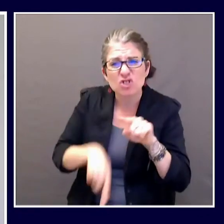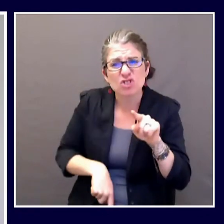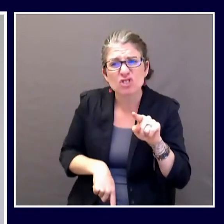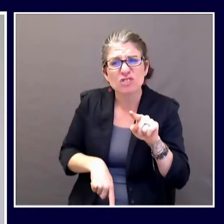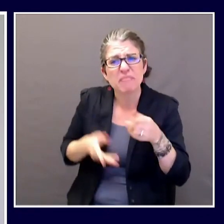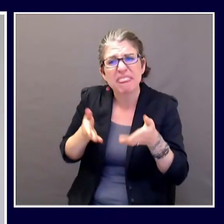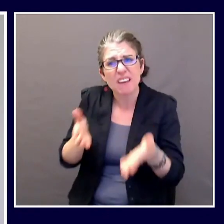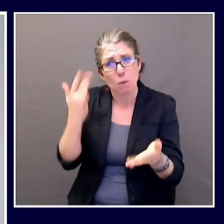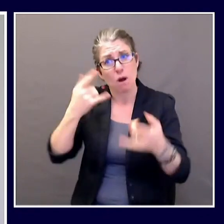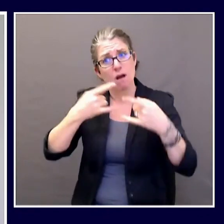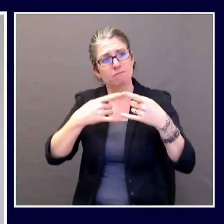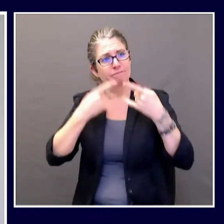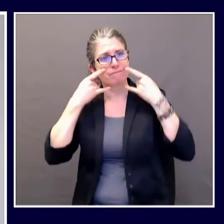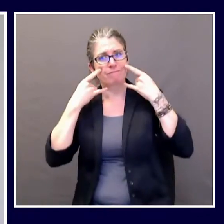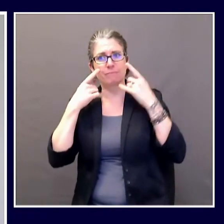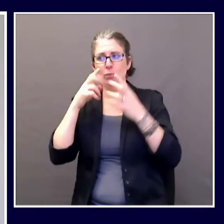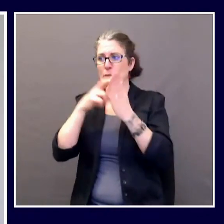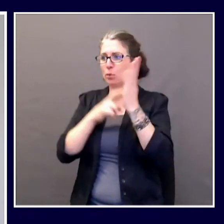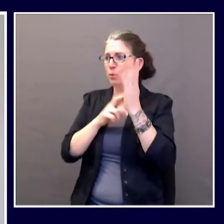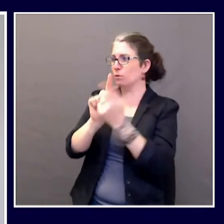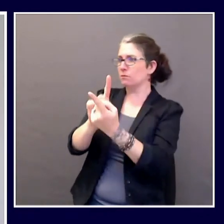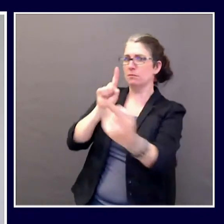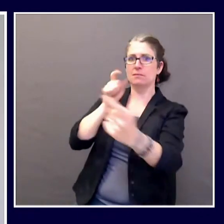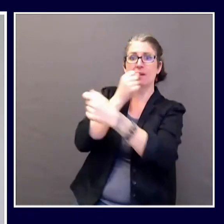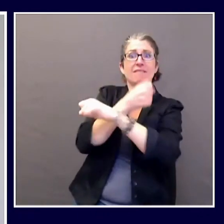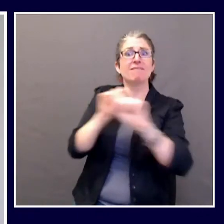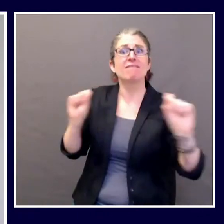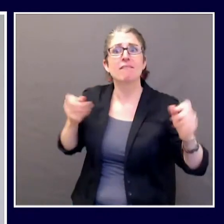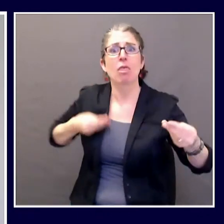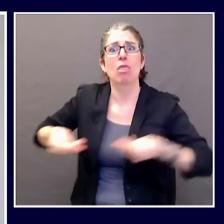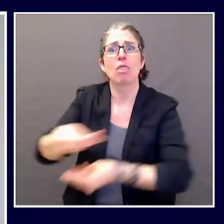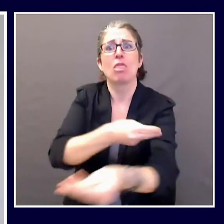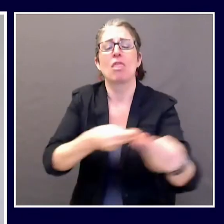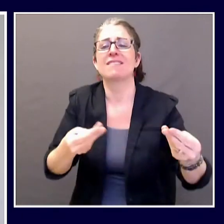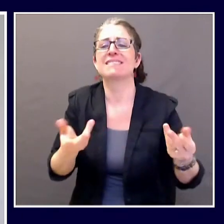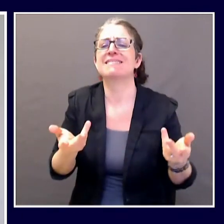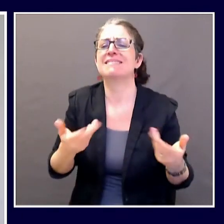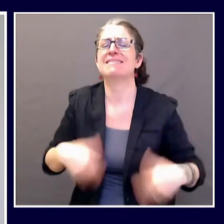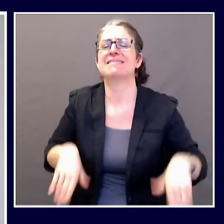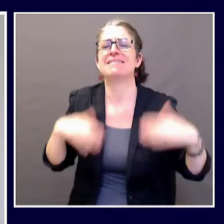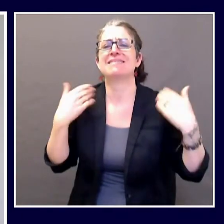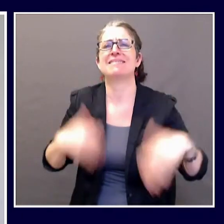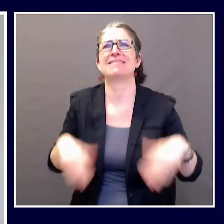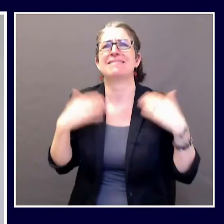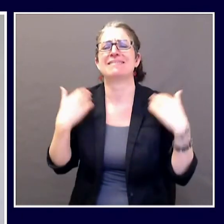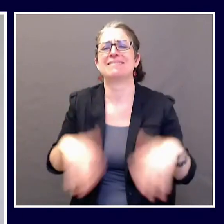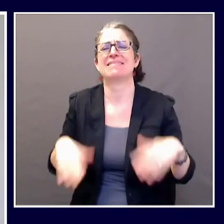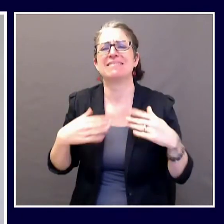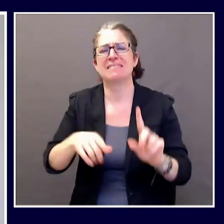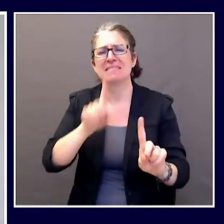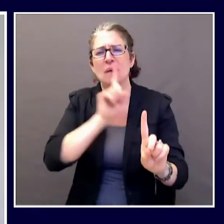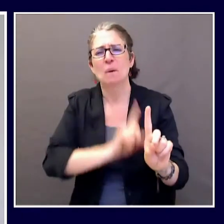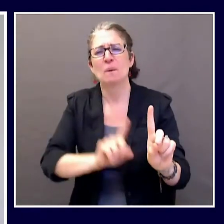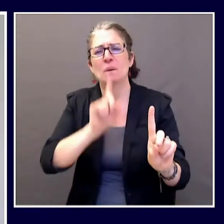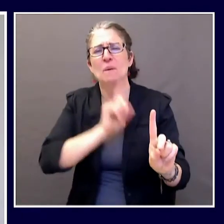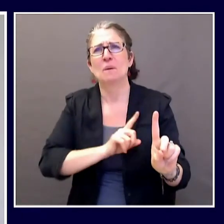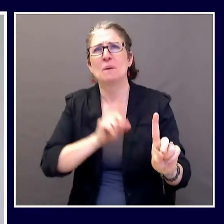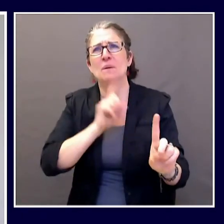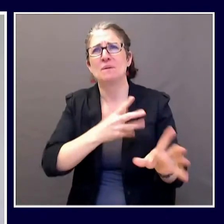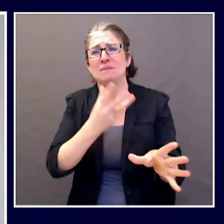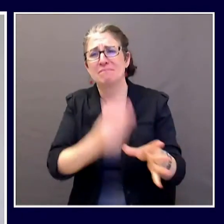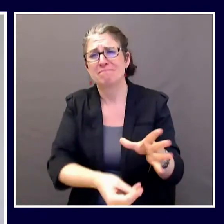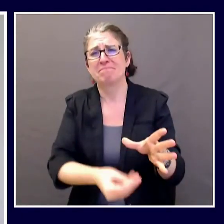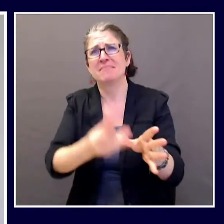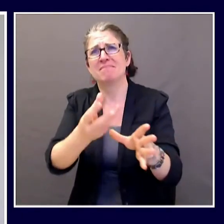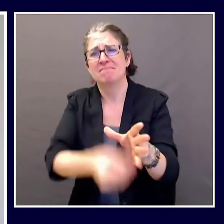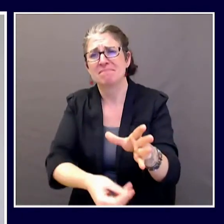days. Even harder is the fact that the process of experiencing grief, a process that is